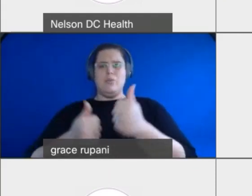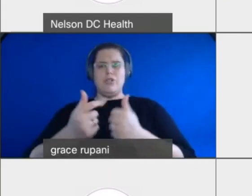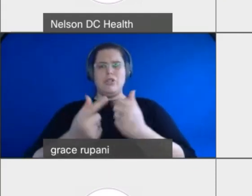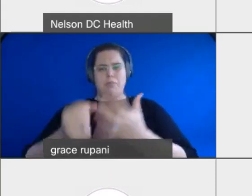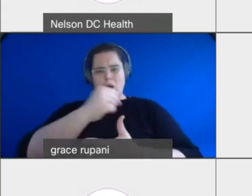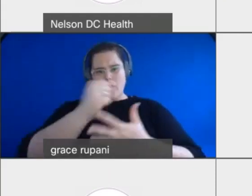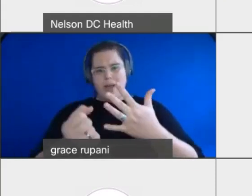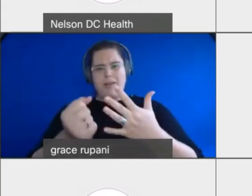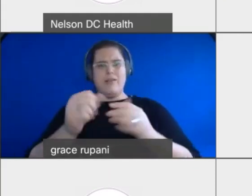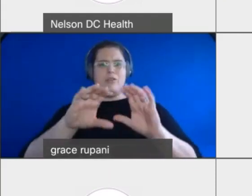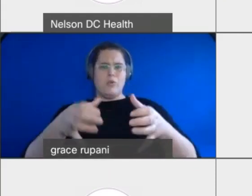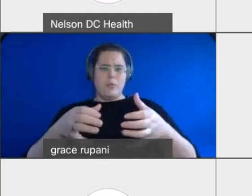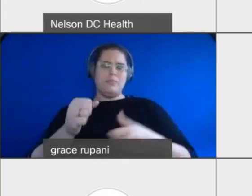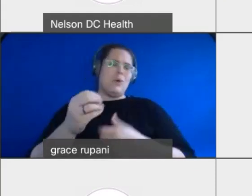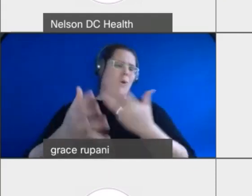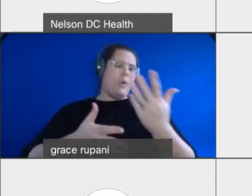at this time,